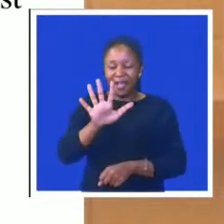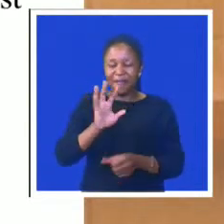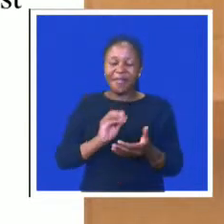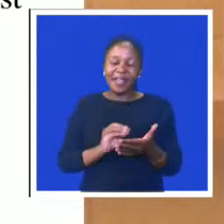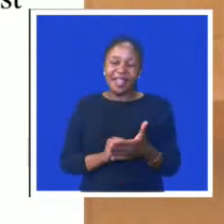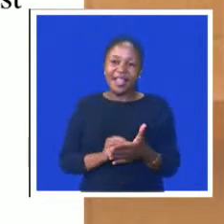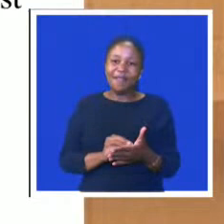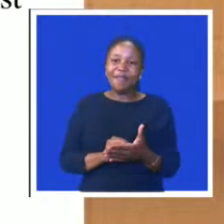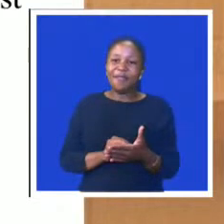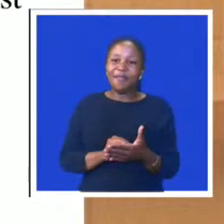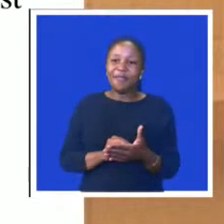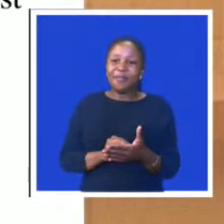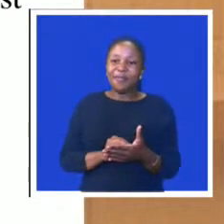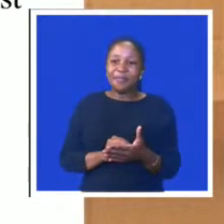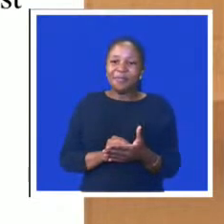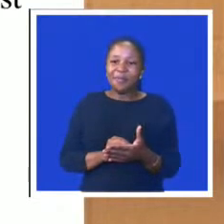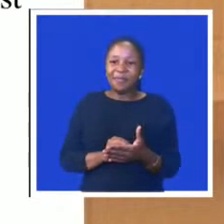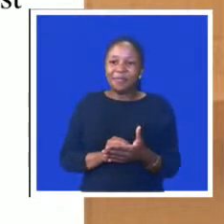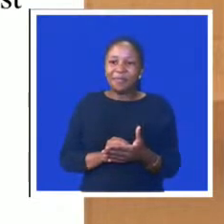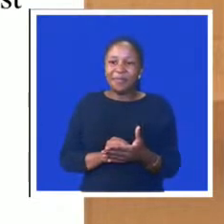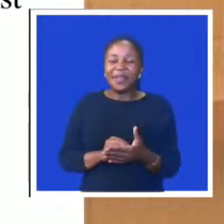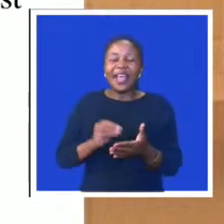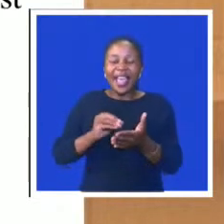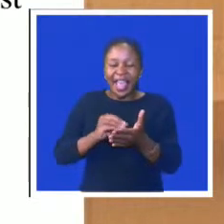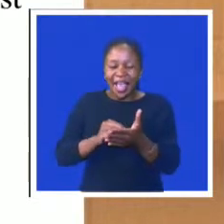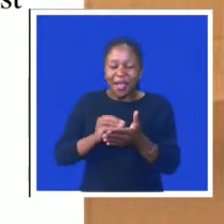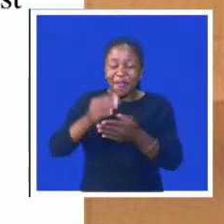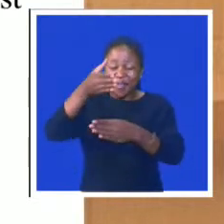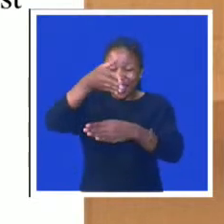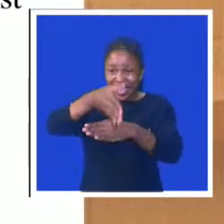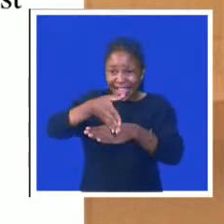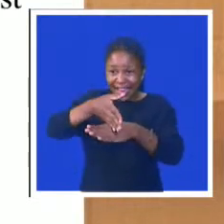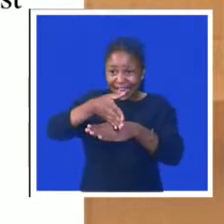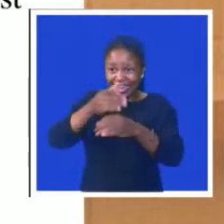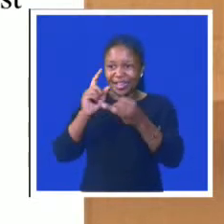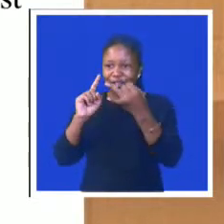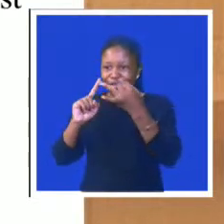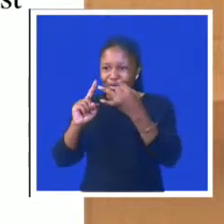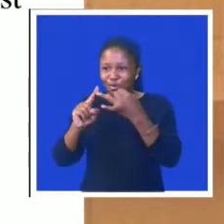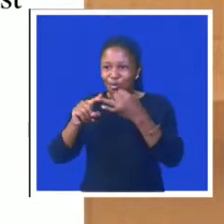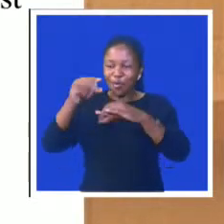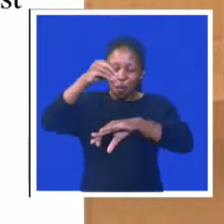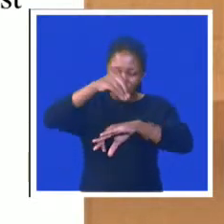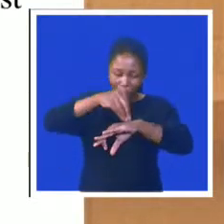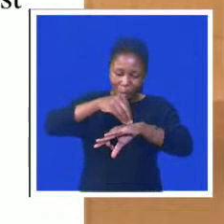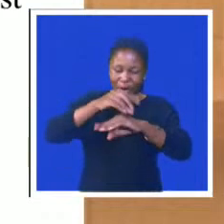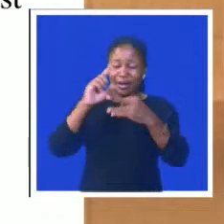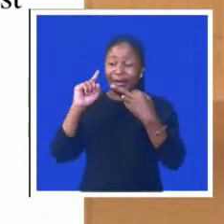the prepositions were in, on, under, next